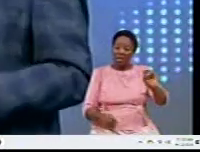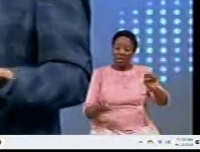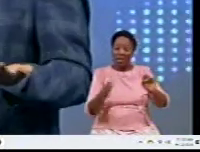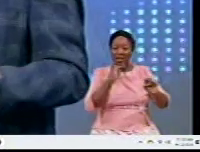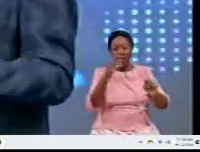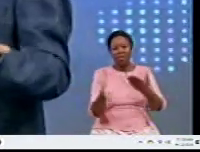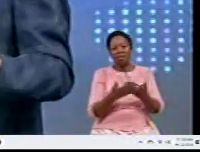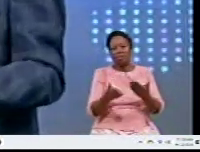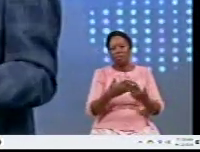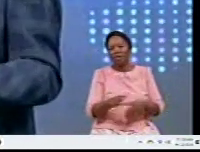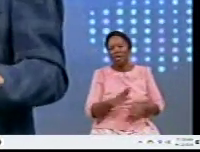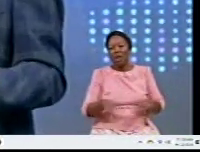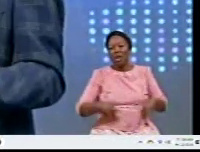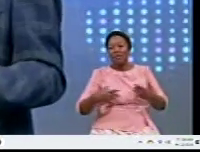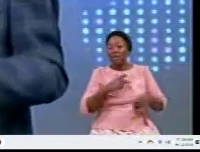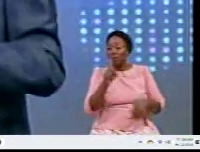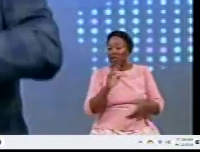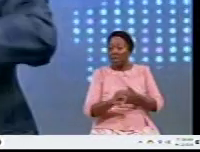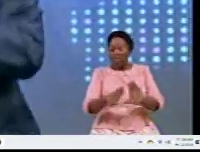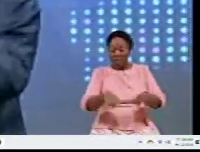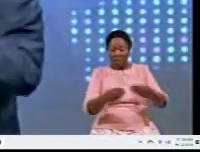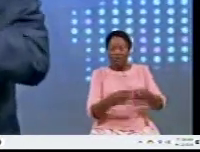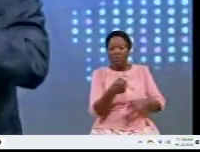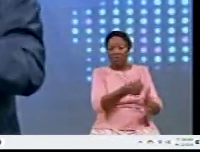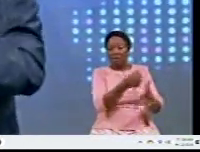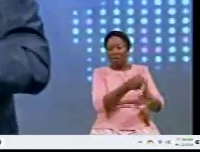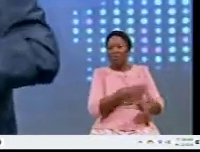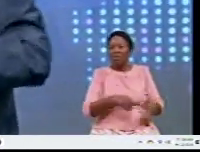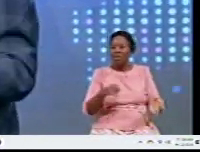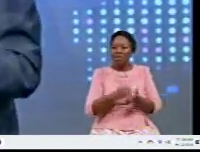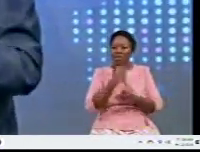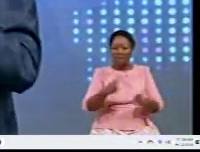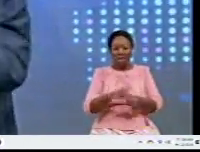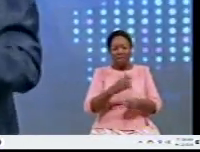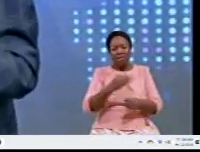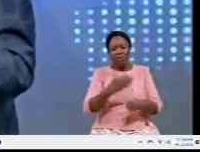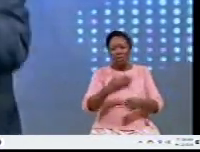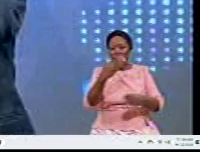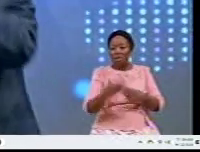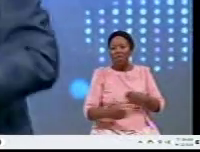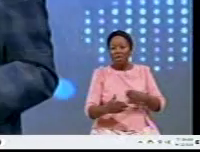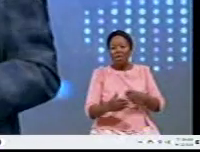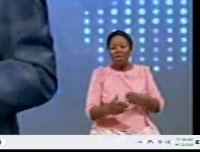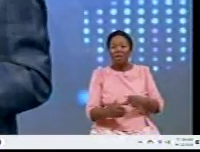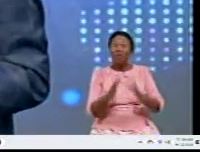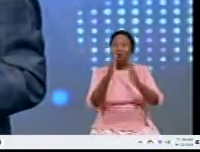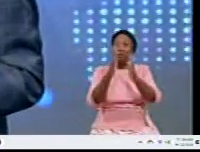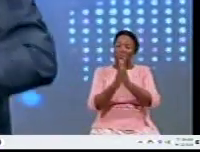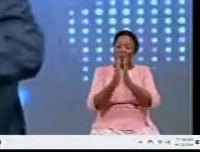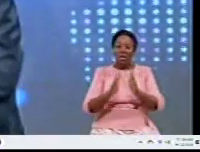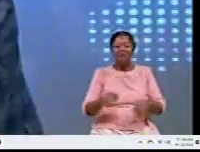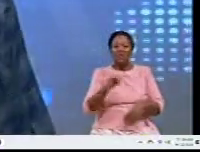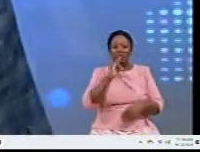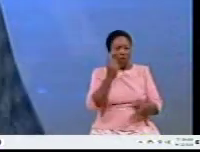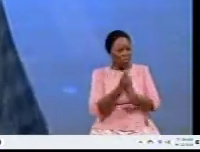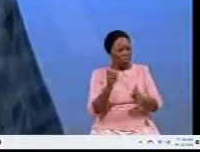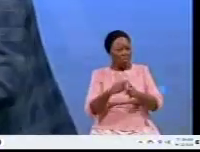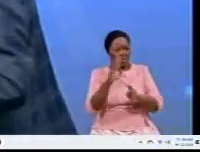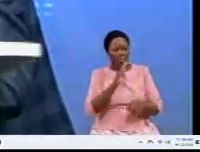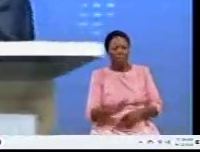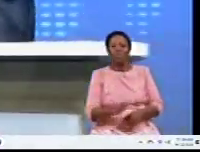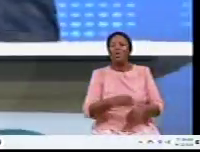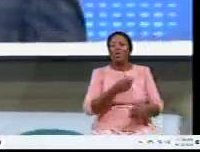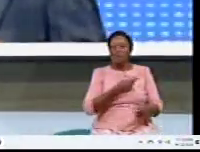that gives himself is like his total devotion is to be sinful. His